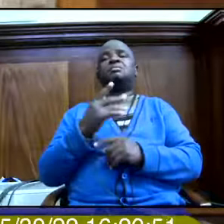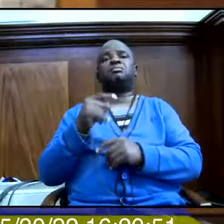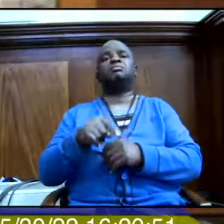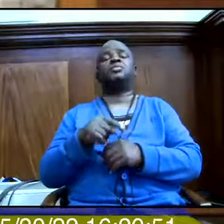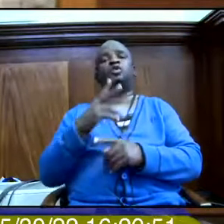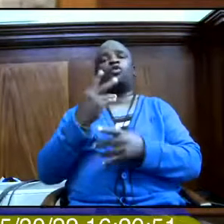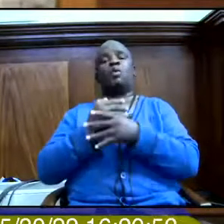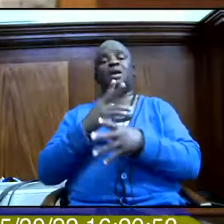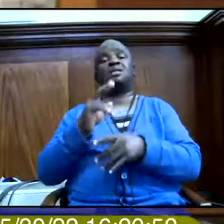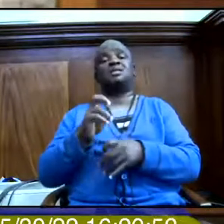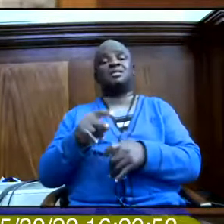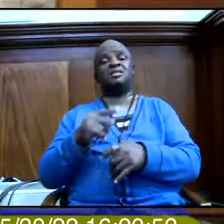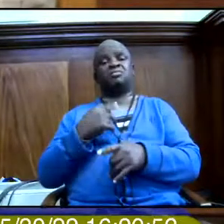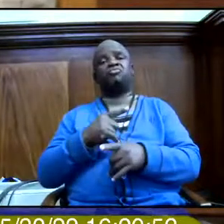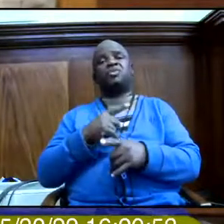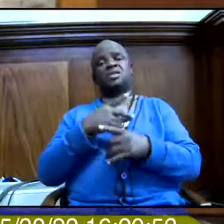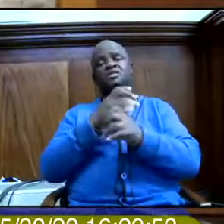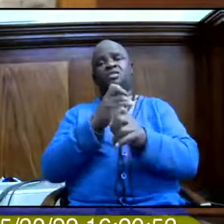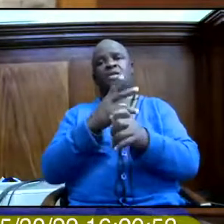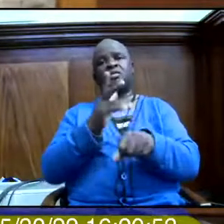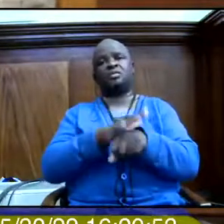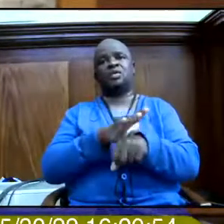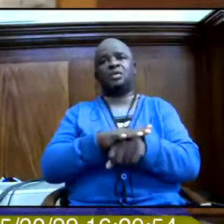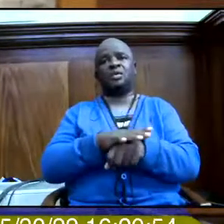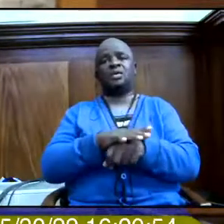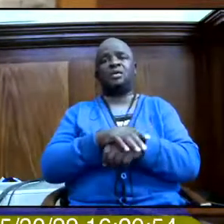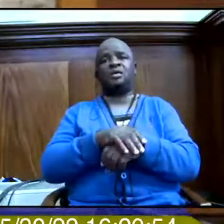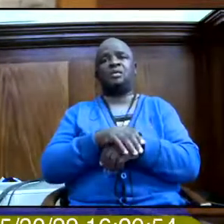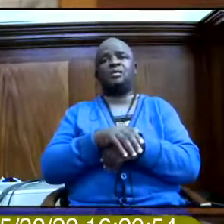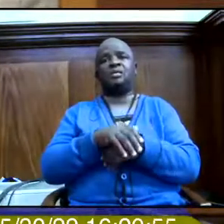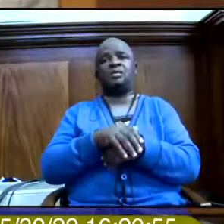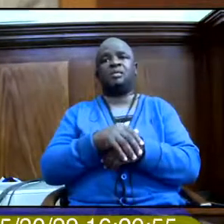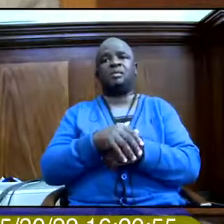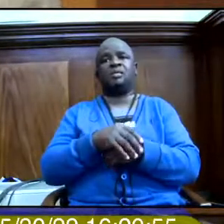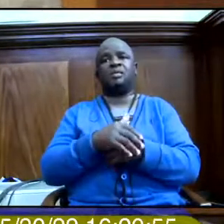needs because we indeed